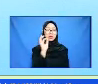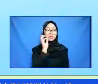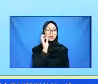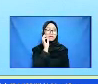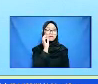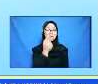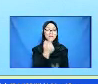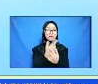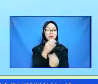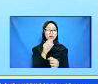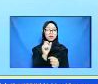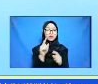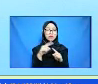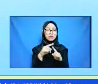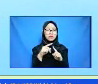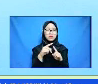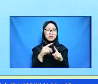That's unfortunate. Now it should be better.